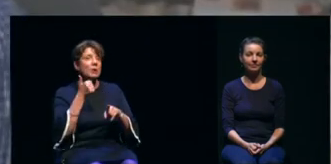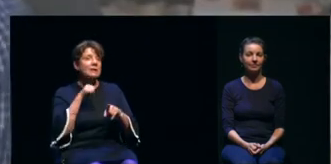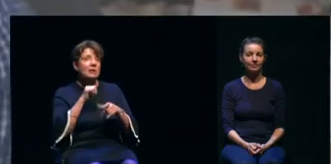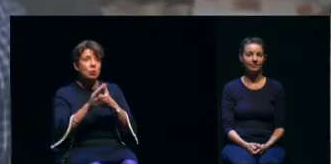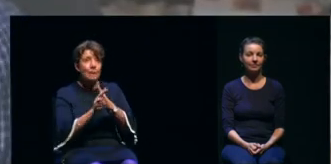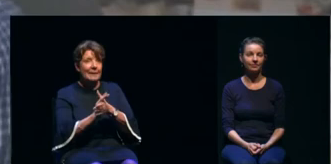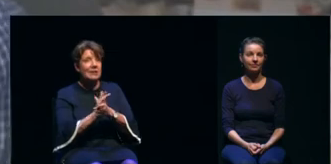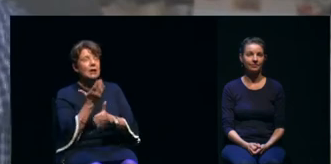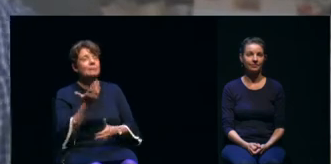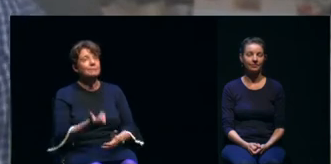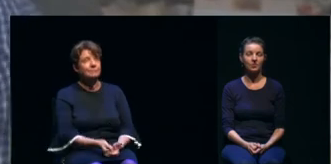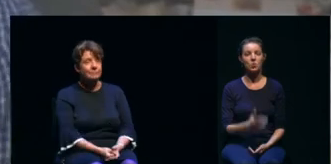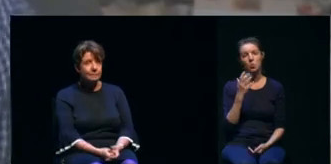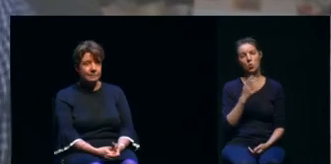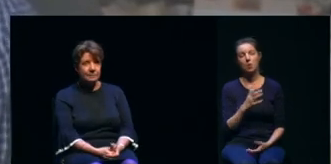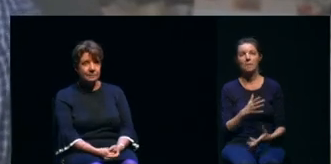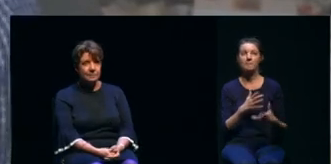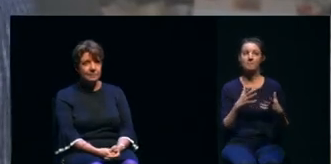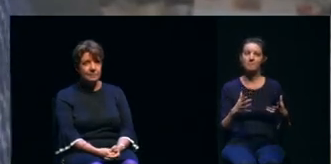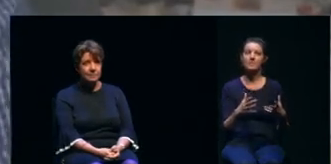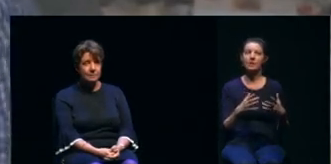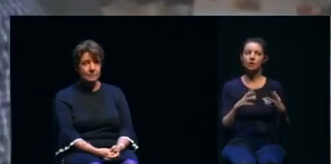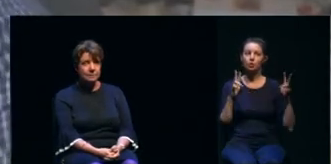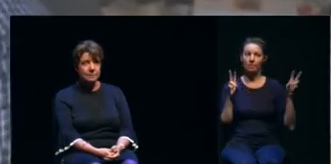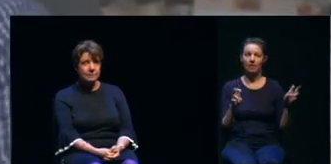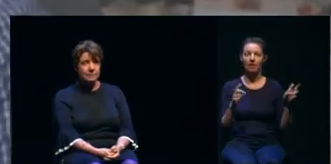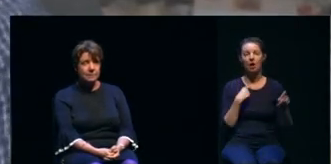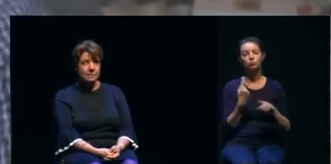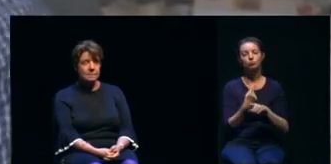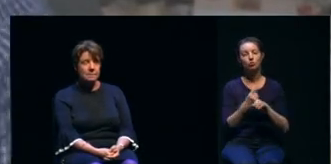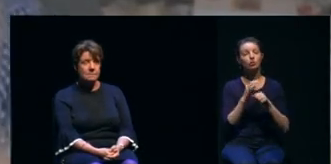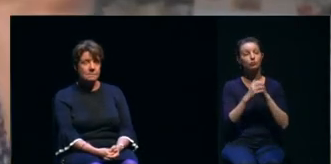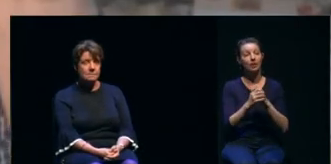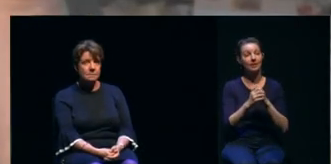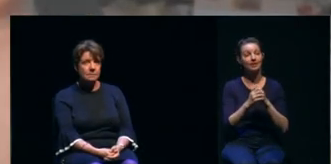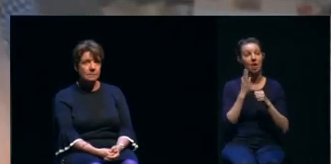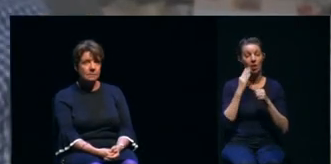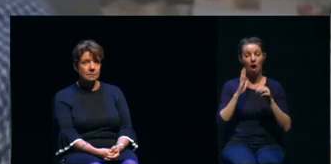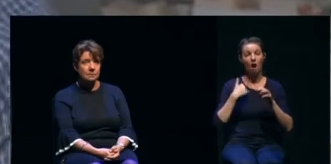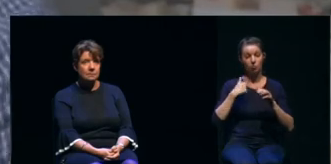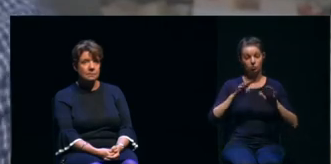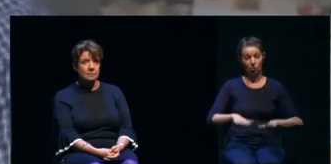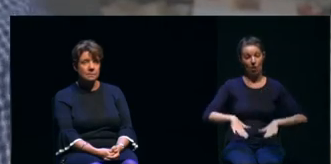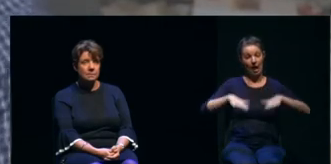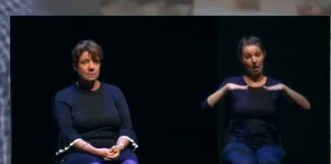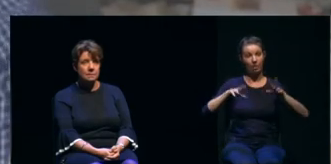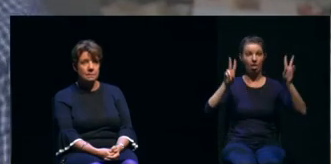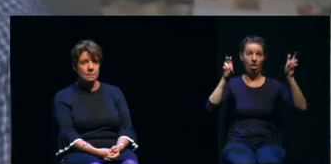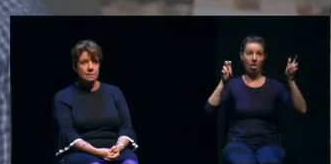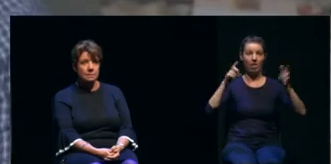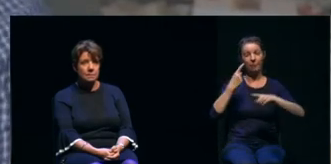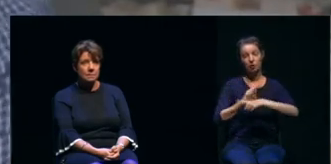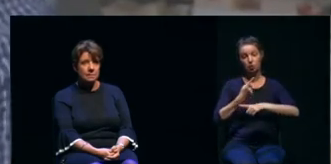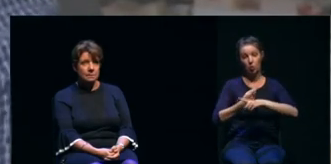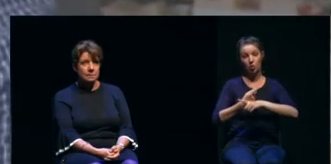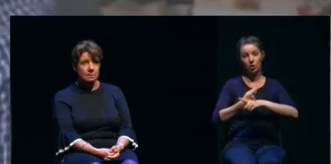God, this is a big one. I was talking about this to a friend yesterday and I was saying that, like, when I was growing up, the talk that parents would give their children